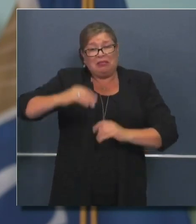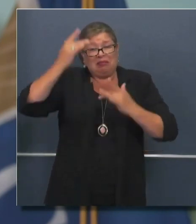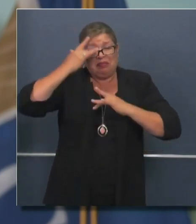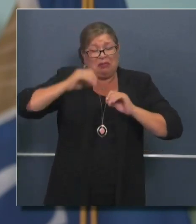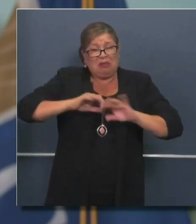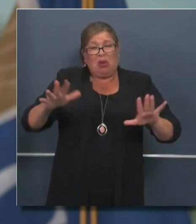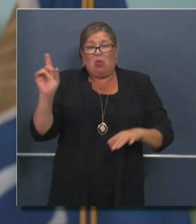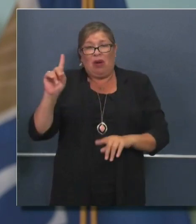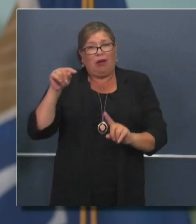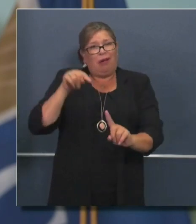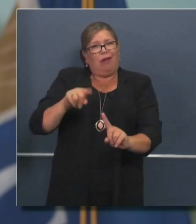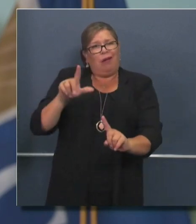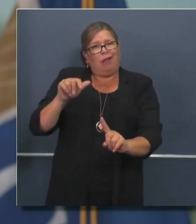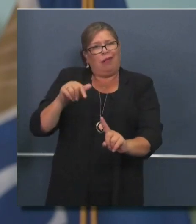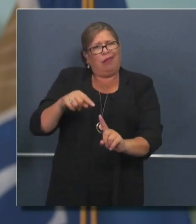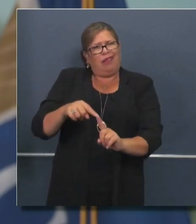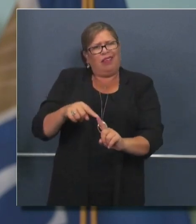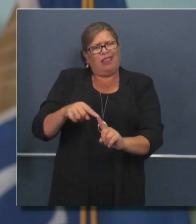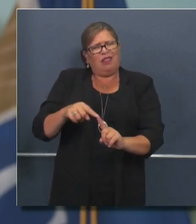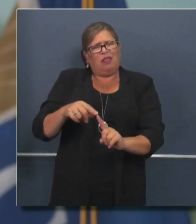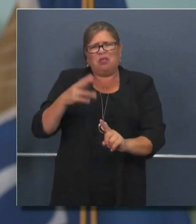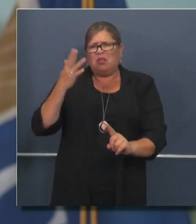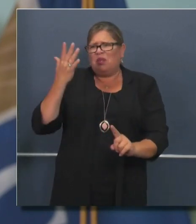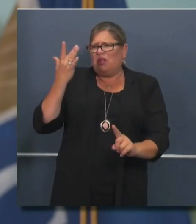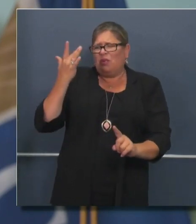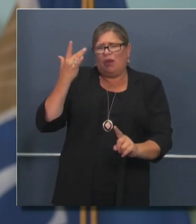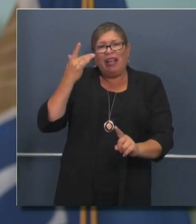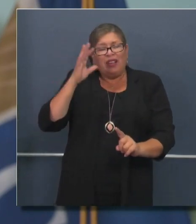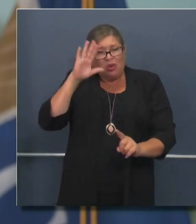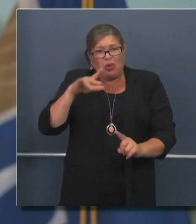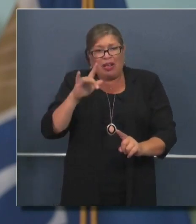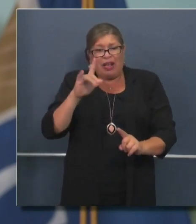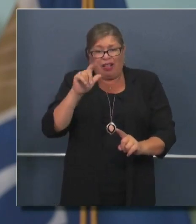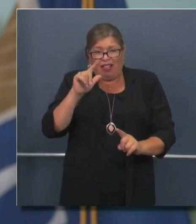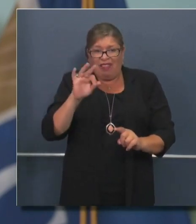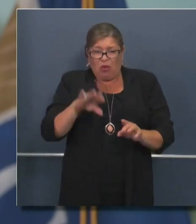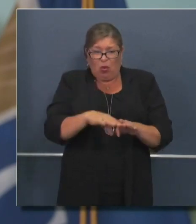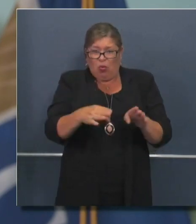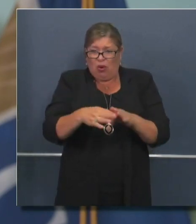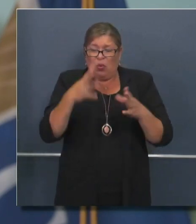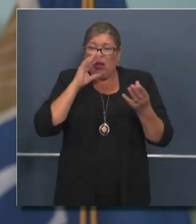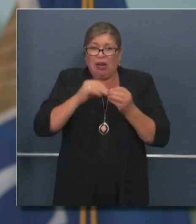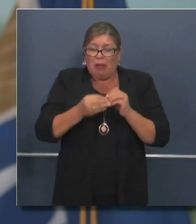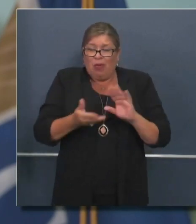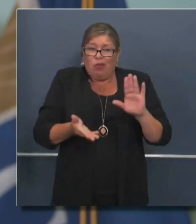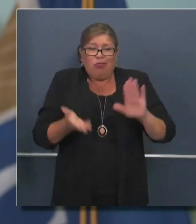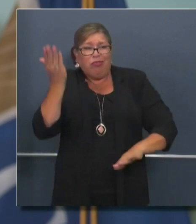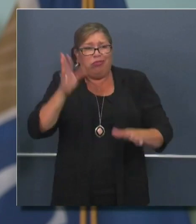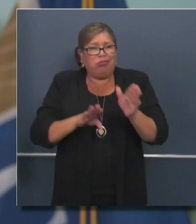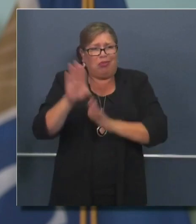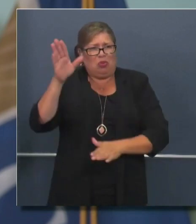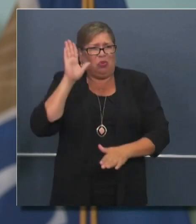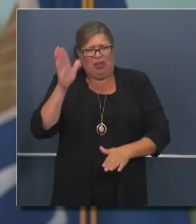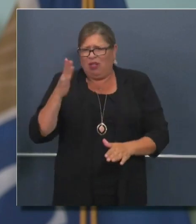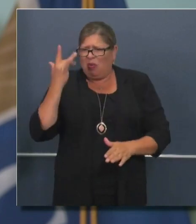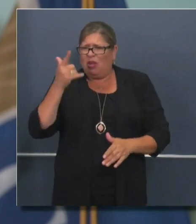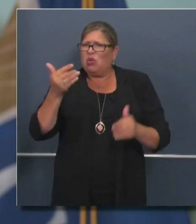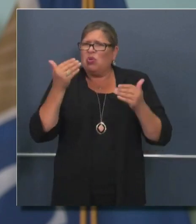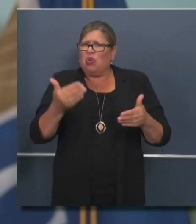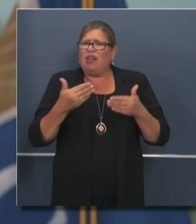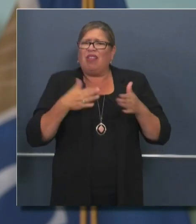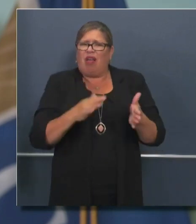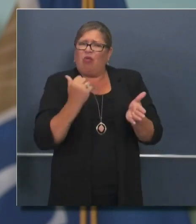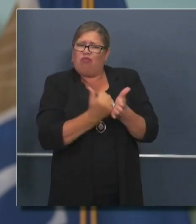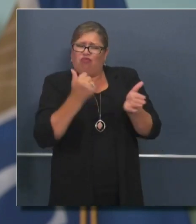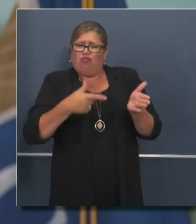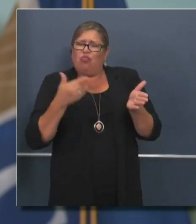affect a lot of people. How do you justify granting the variance to LA County? Well, we don't... And secondly, what exact data